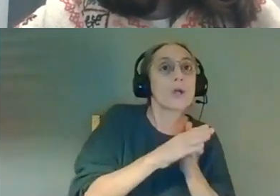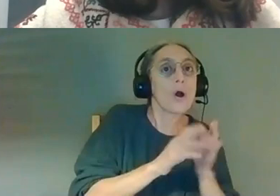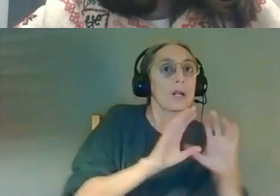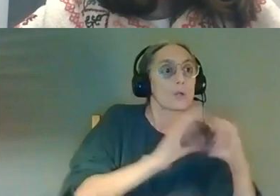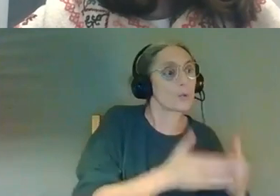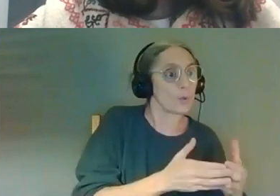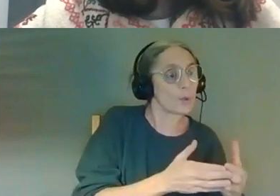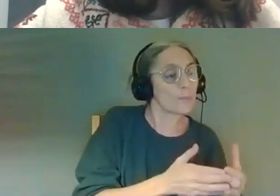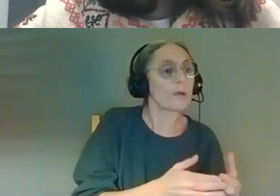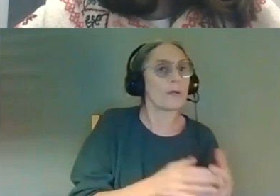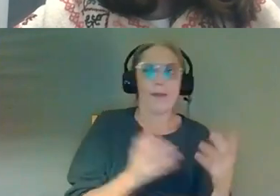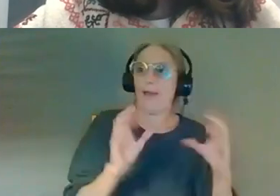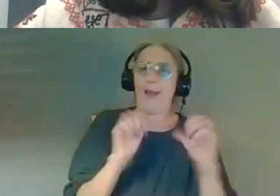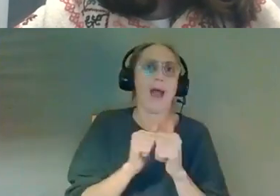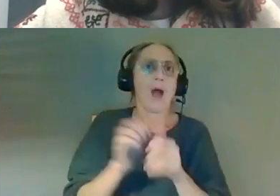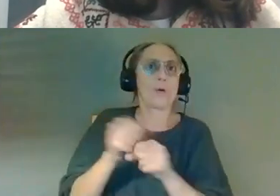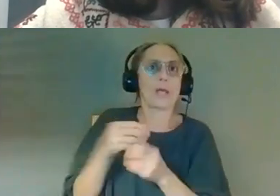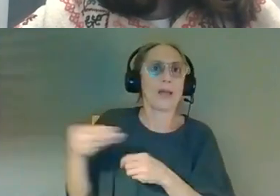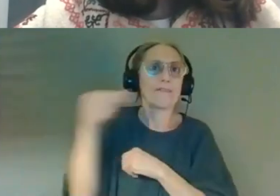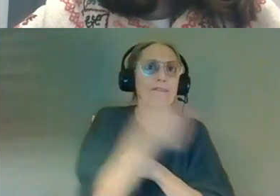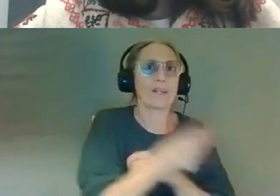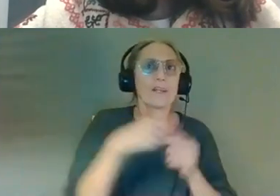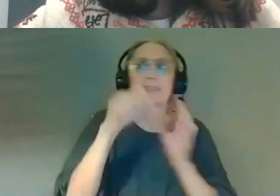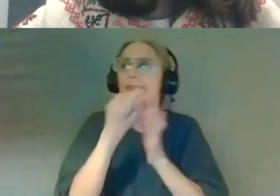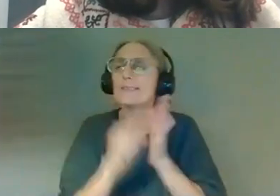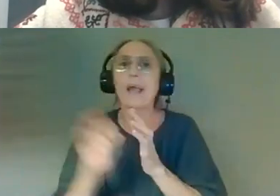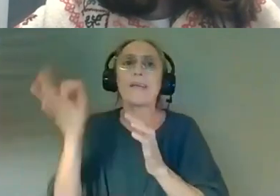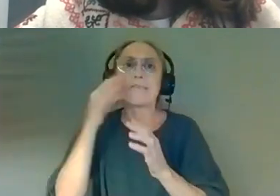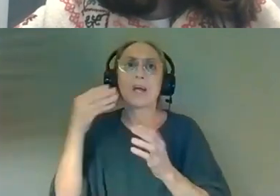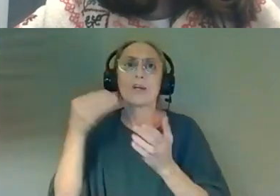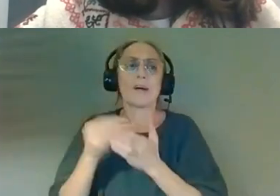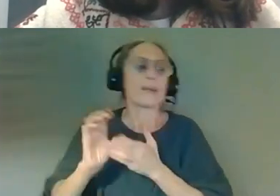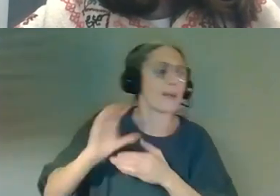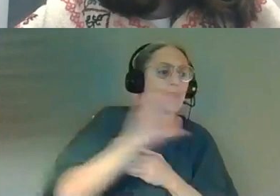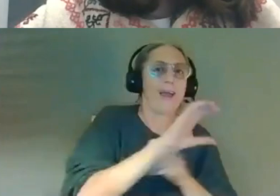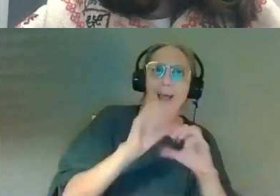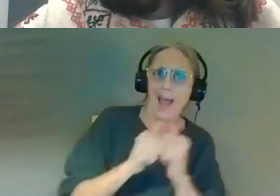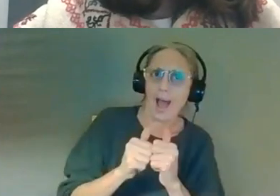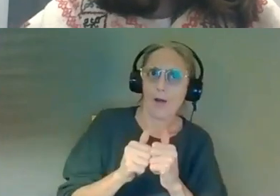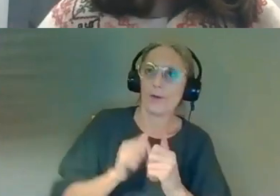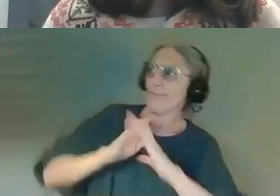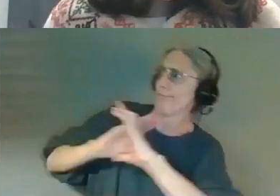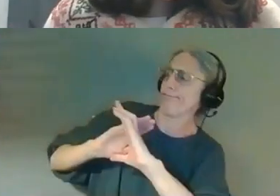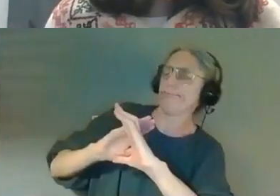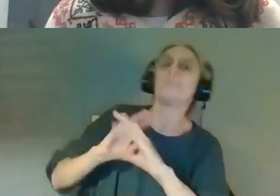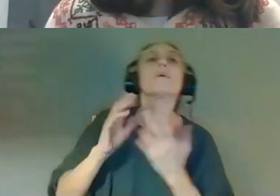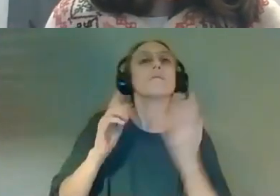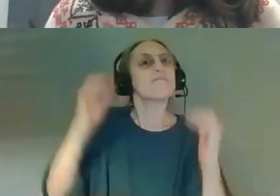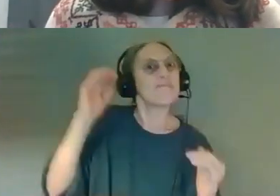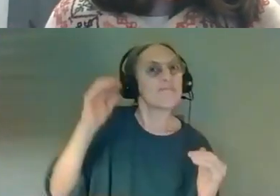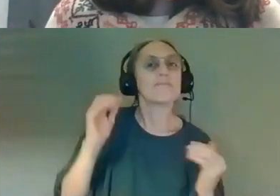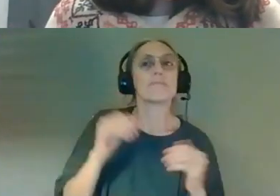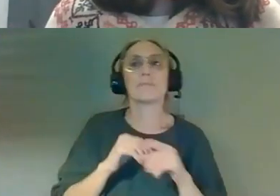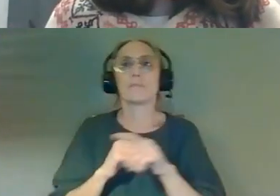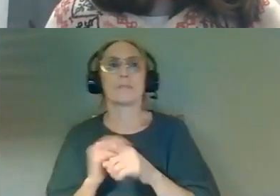state and federal resources. And so, and it also created the Farmers Equity Act. And so— Sorry, Senator